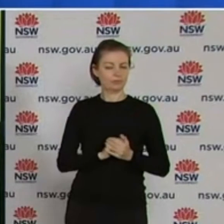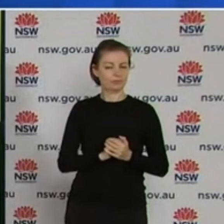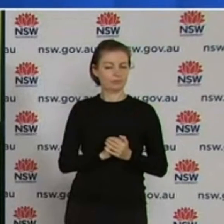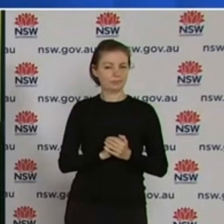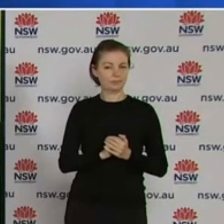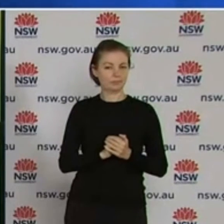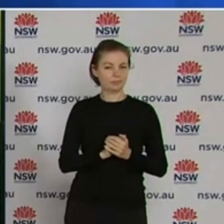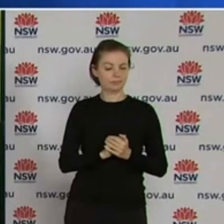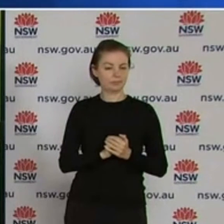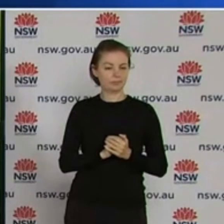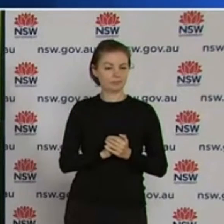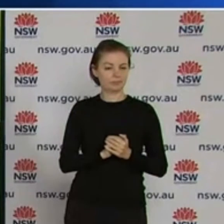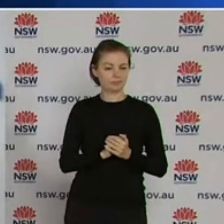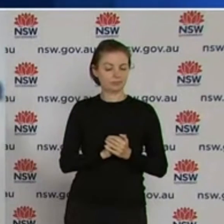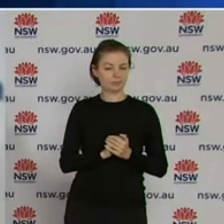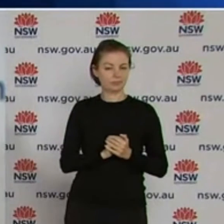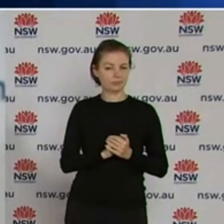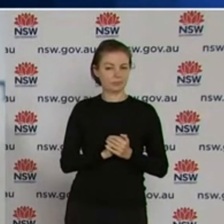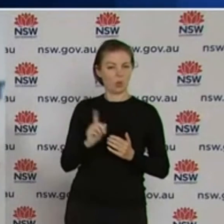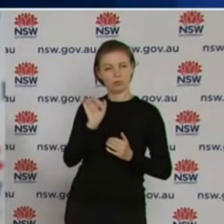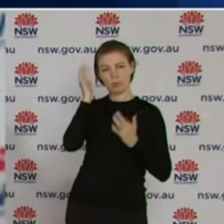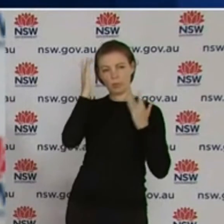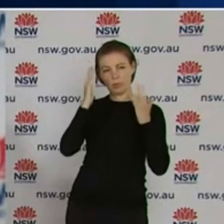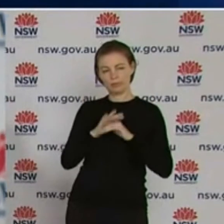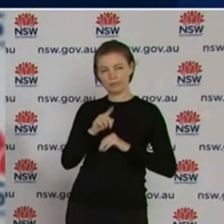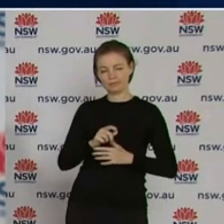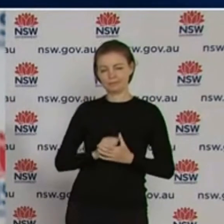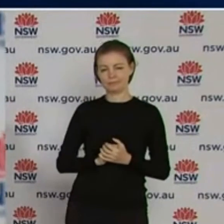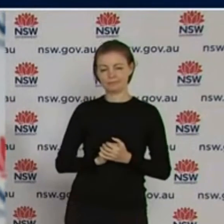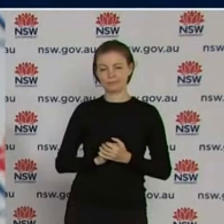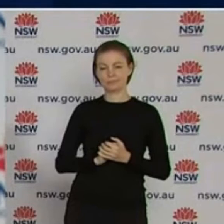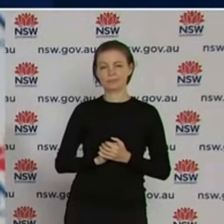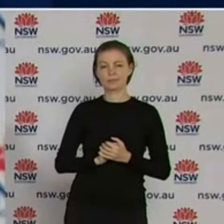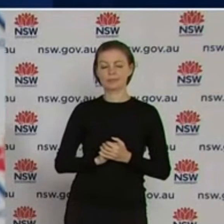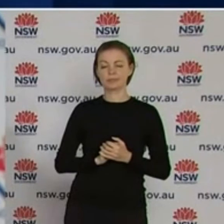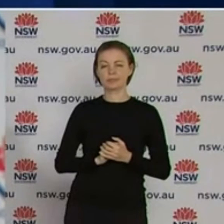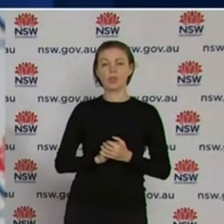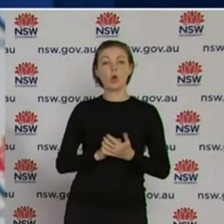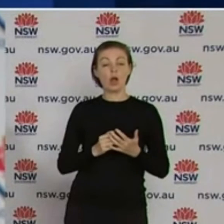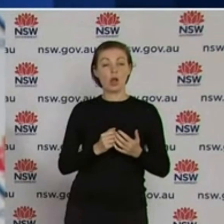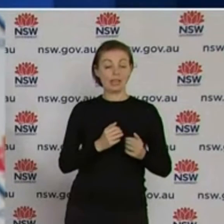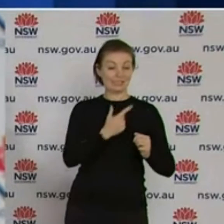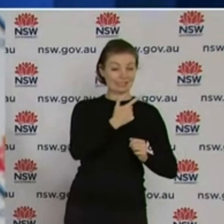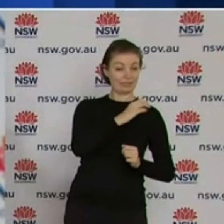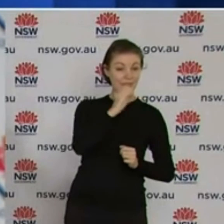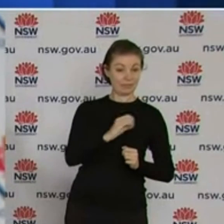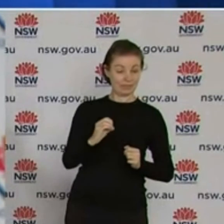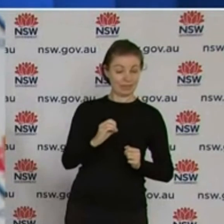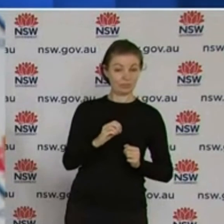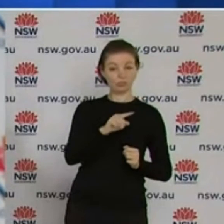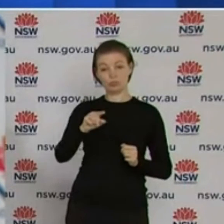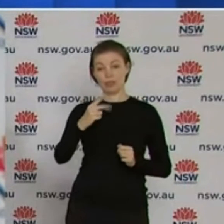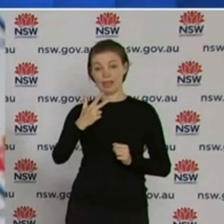see is as low as possible for these LGAs. Well, I think it's important to note that between 70% and 80%, and definitely